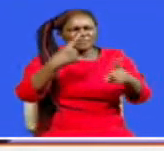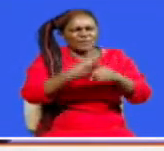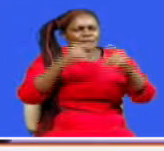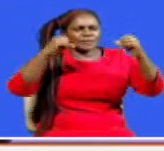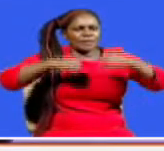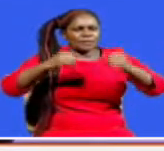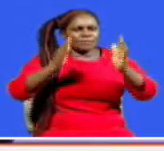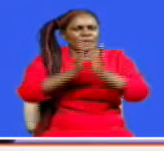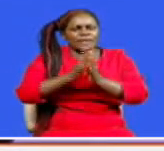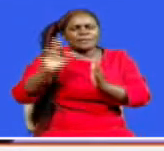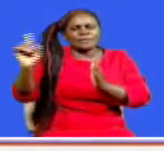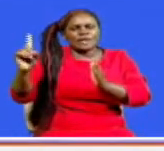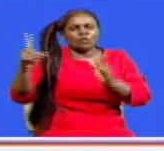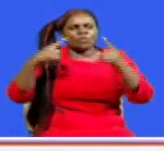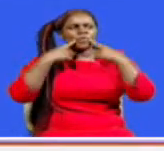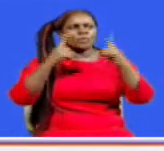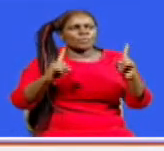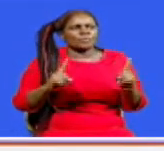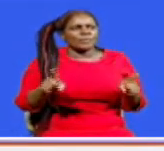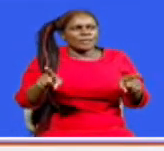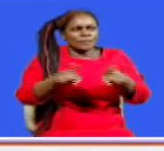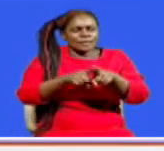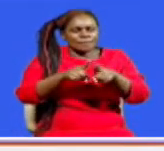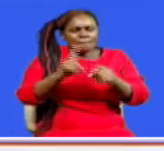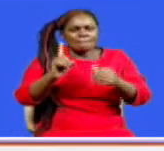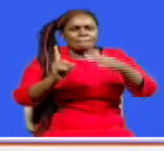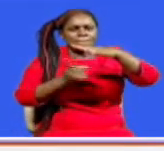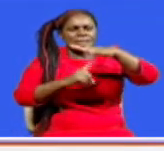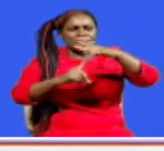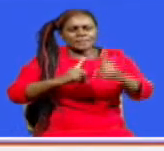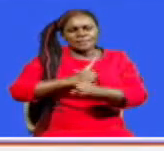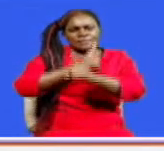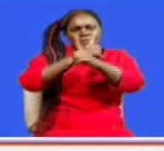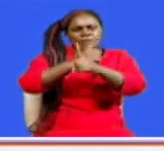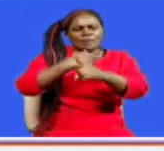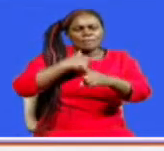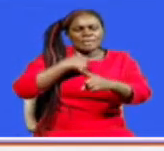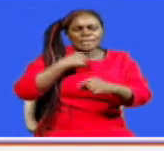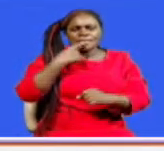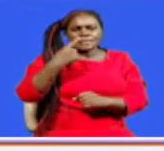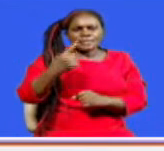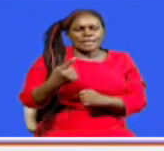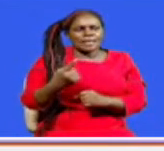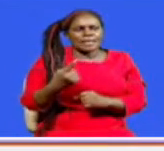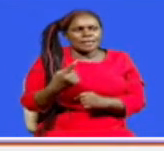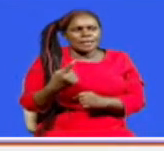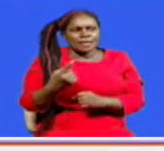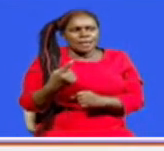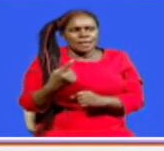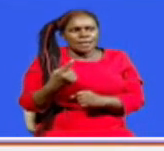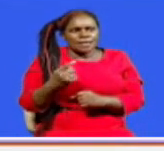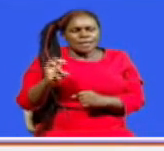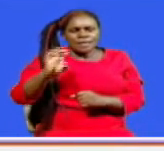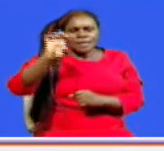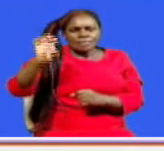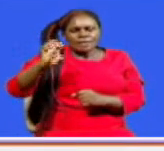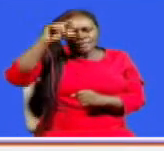and Nairobi Declaration. As a Minister for Defense, I want to confirm that the United Arab Emirates